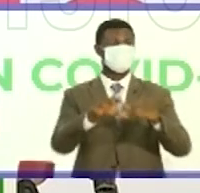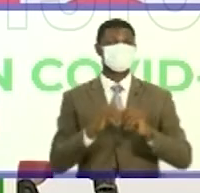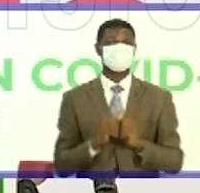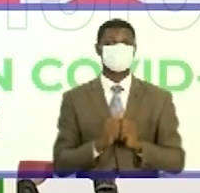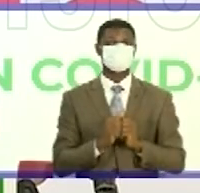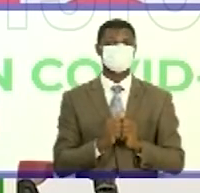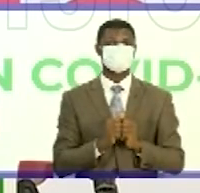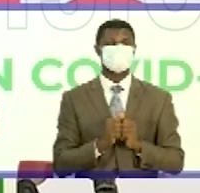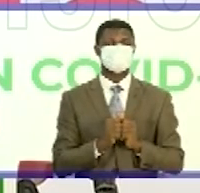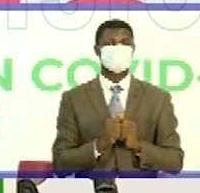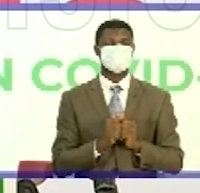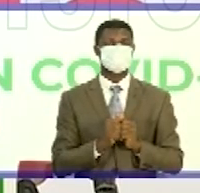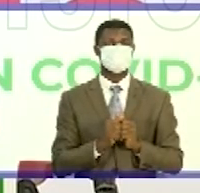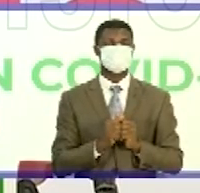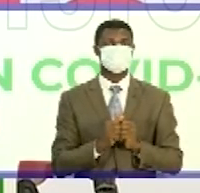case.